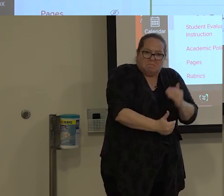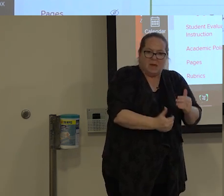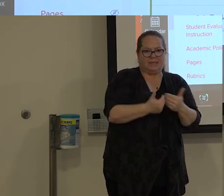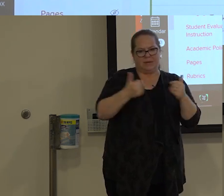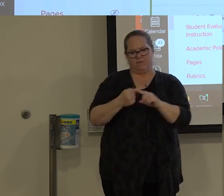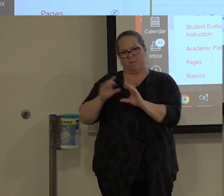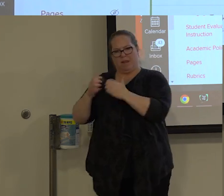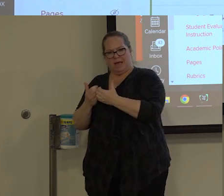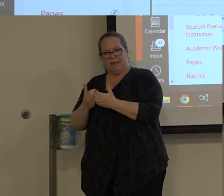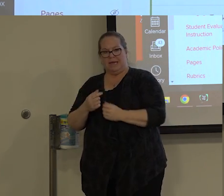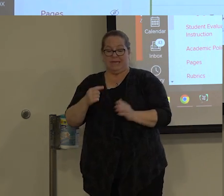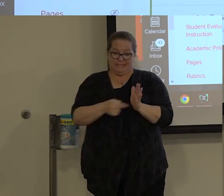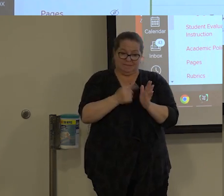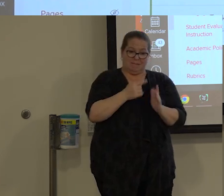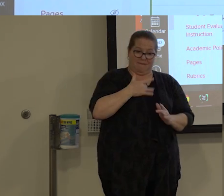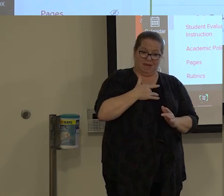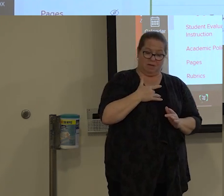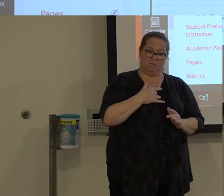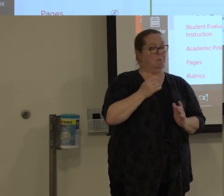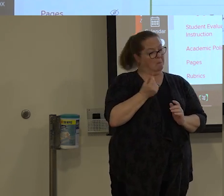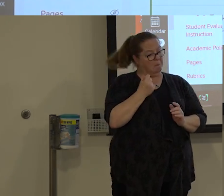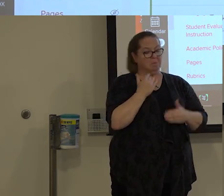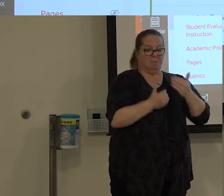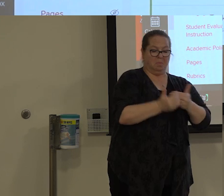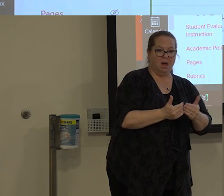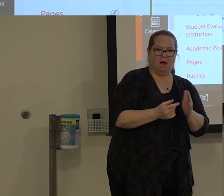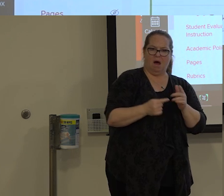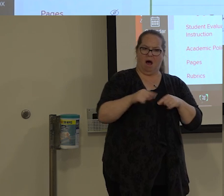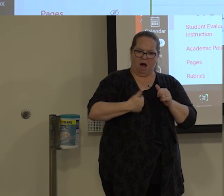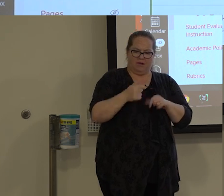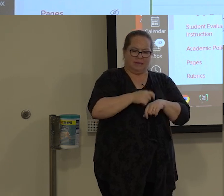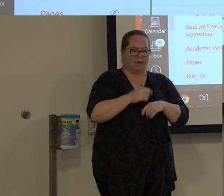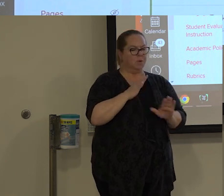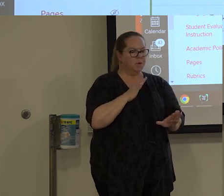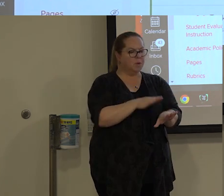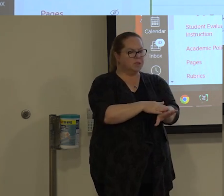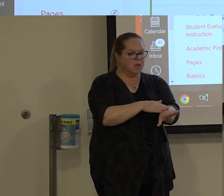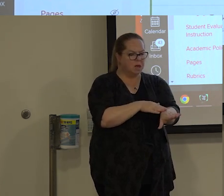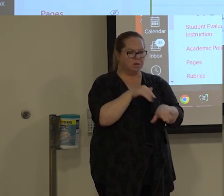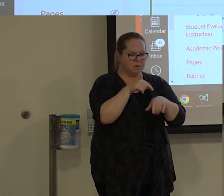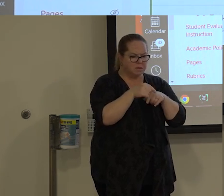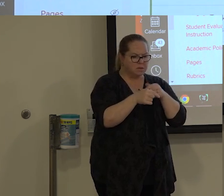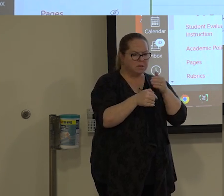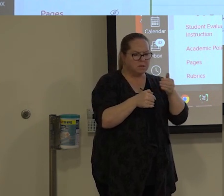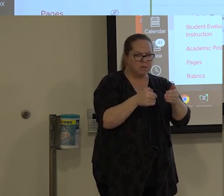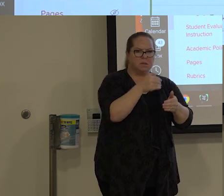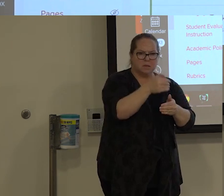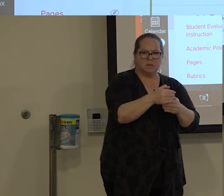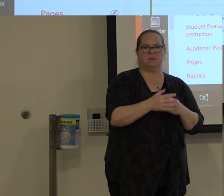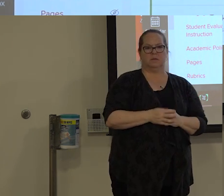classrooms. Sometimes I feel I understand the material and can move on immediately, but other times I can take longer with the material if I do not understand some topics